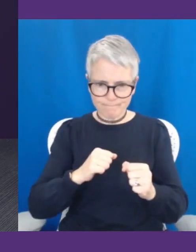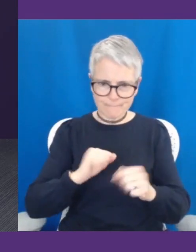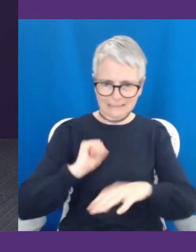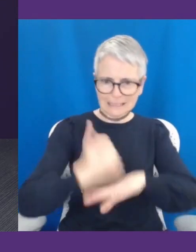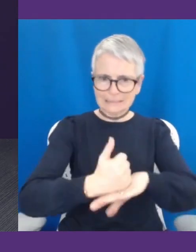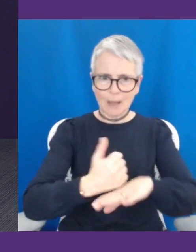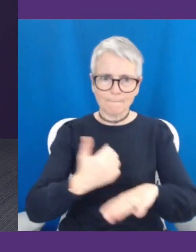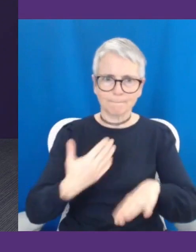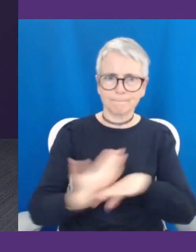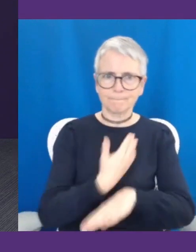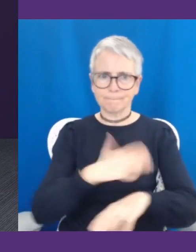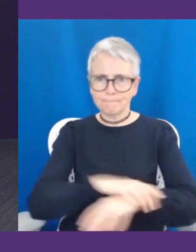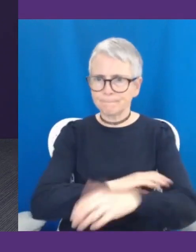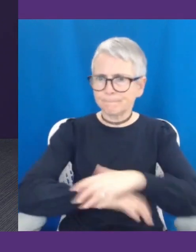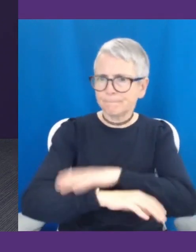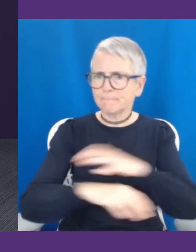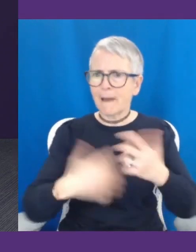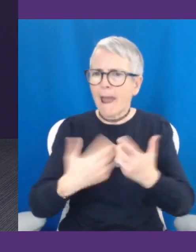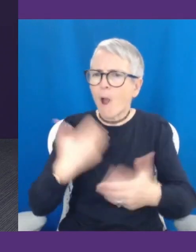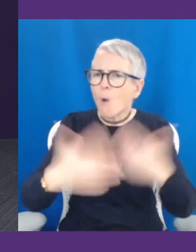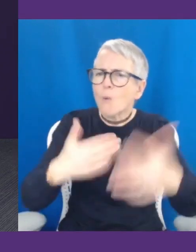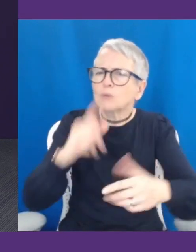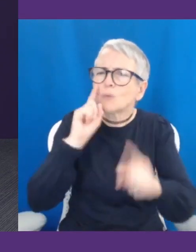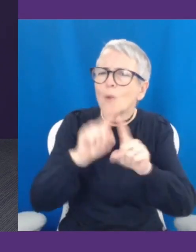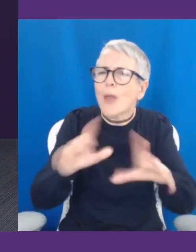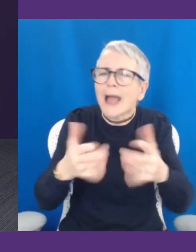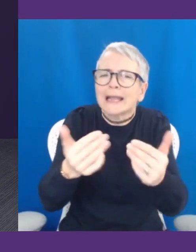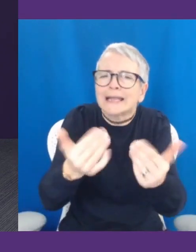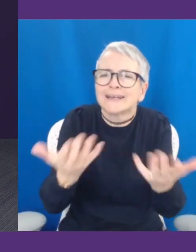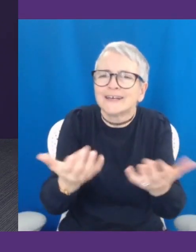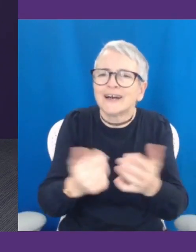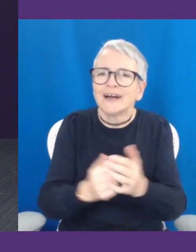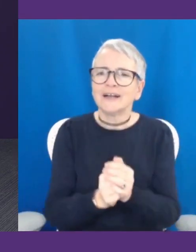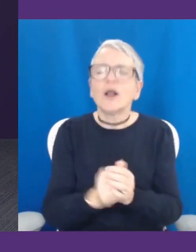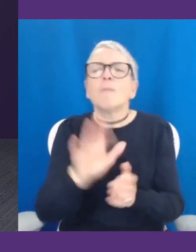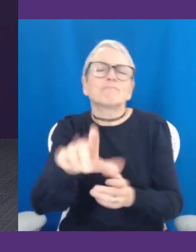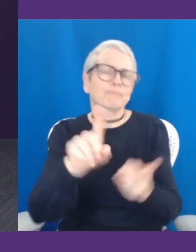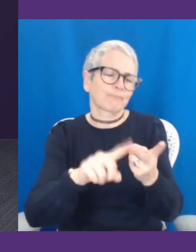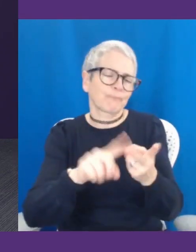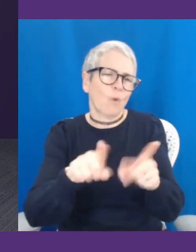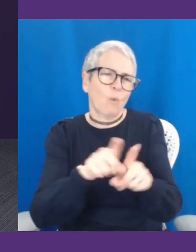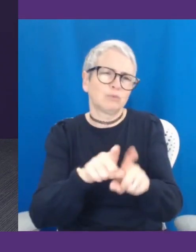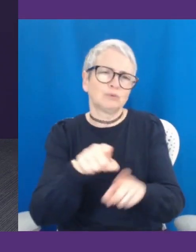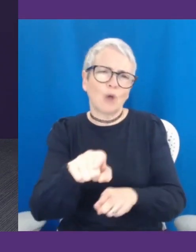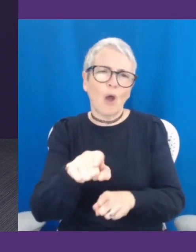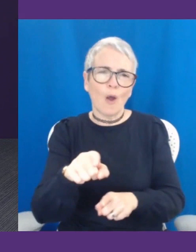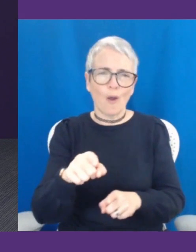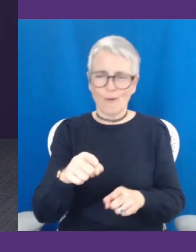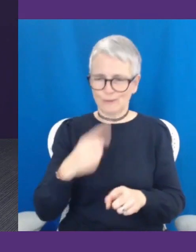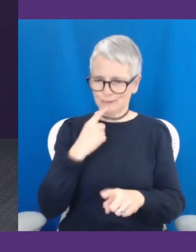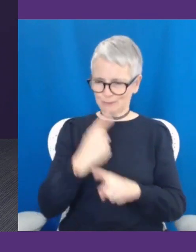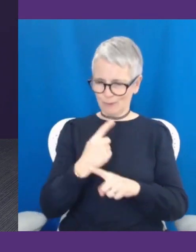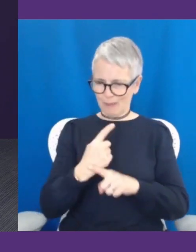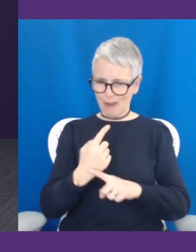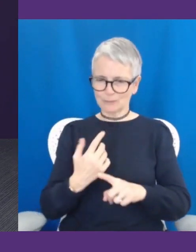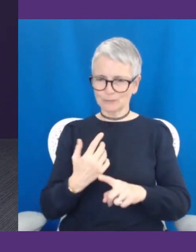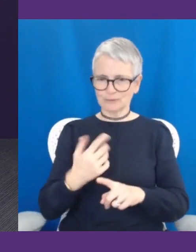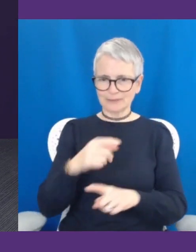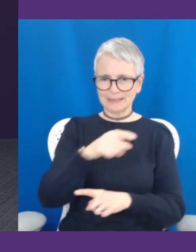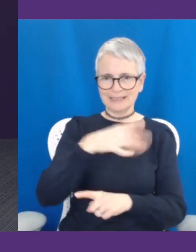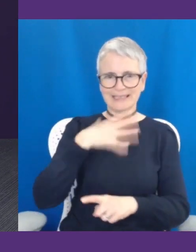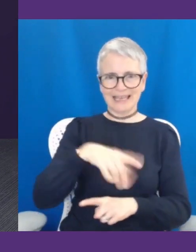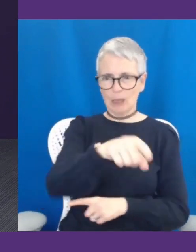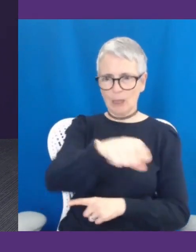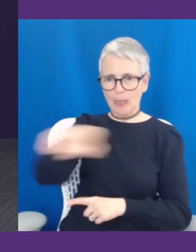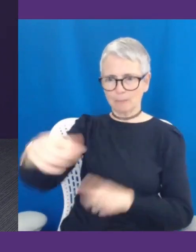look like when you're doing the work that you're doing? And I think the other bit, we were just talking about winning the hearts and minds. That's a key part of it, isn't it? Can you tell us a bit